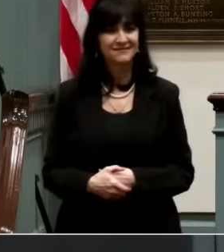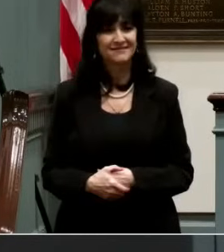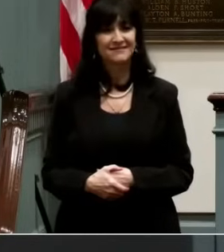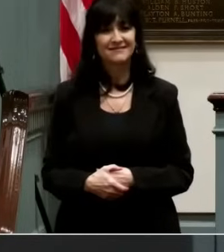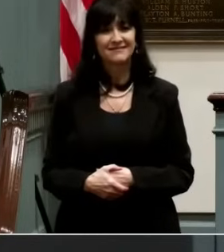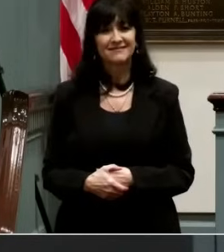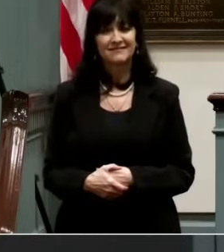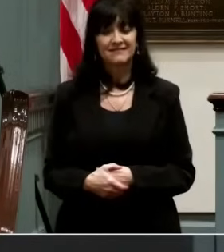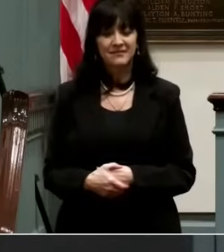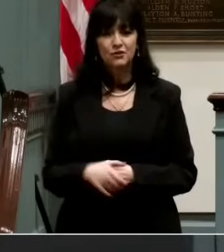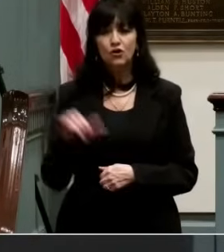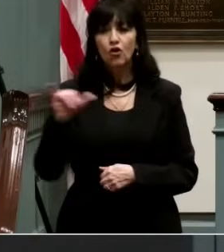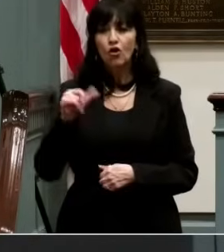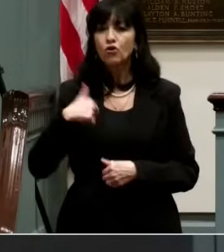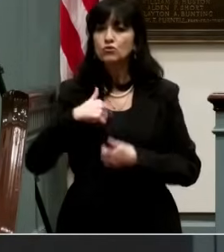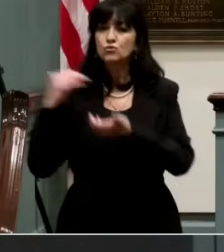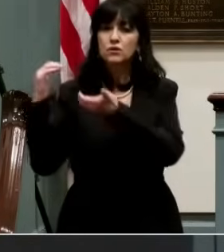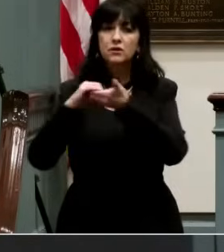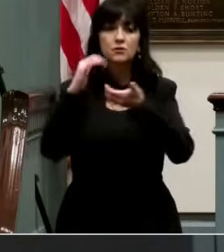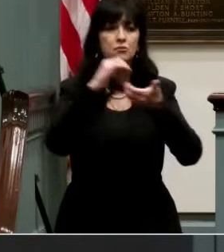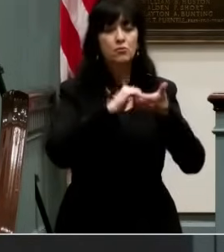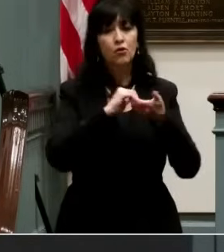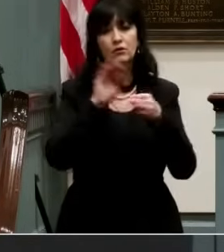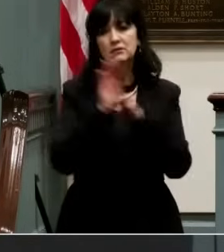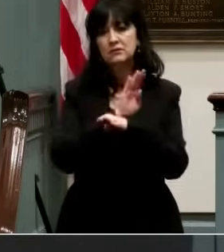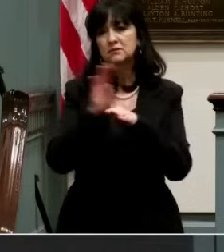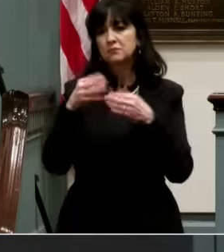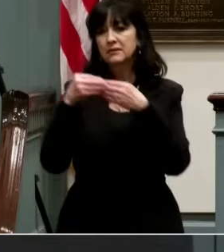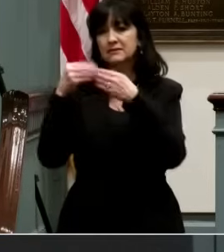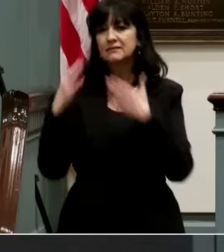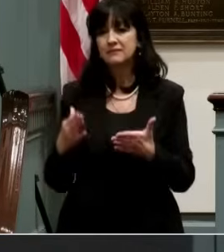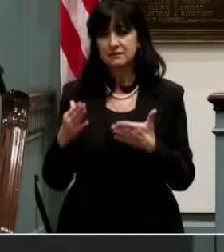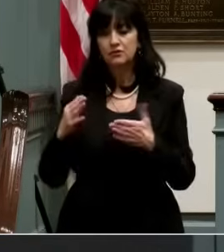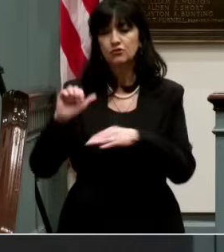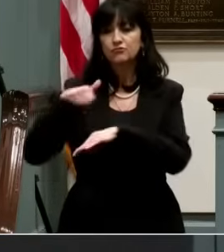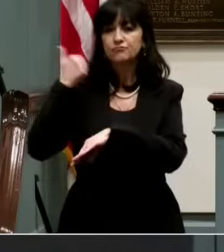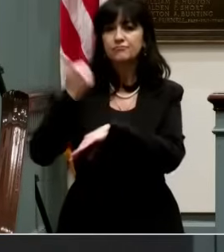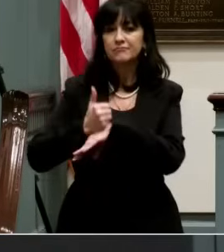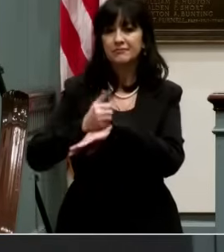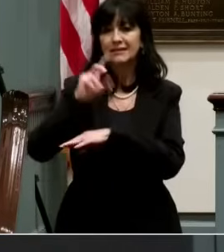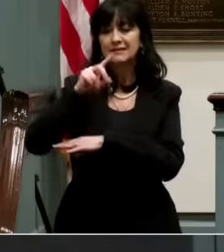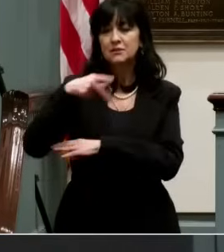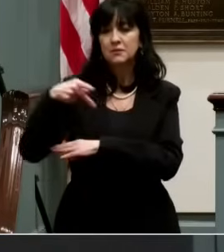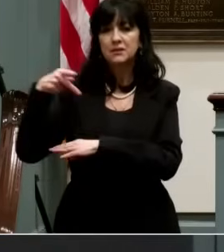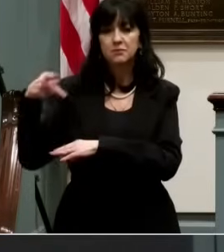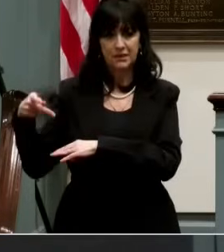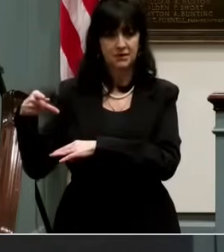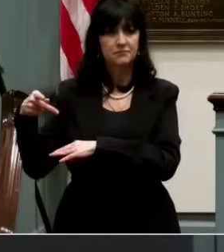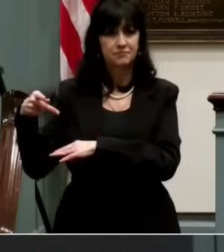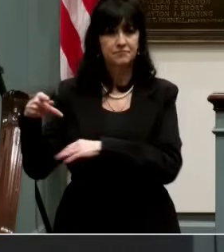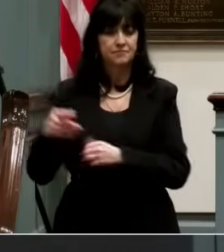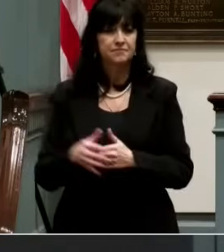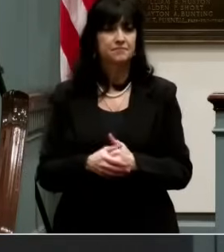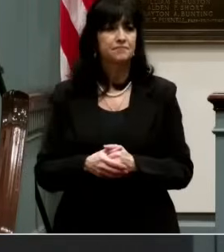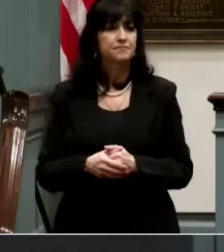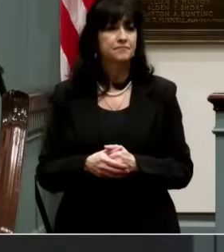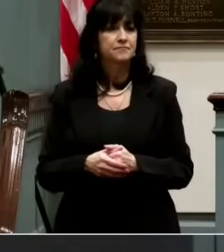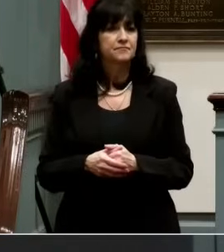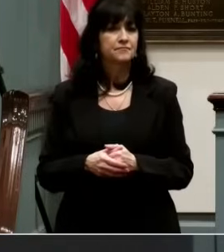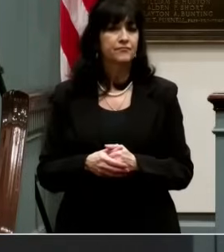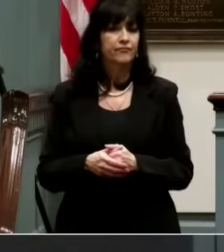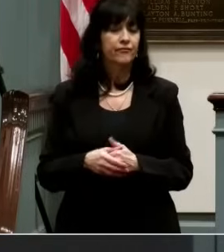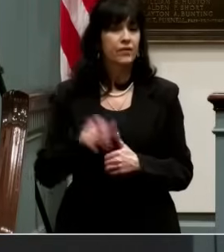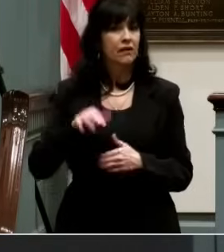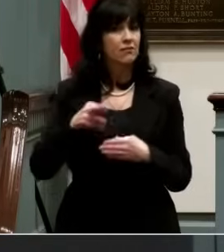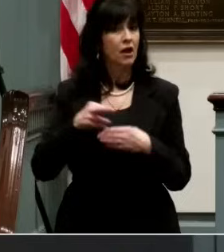We also partnered with business leaders in our state to create the Delaware Prosperity Partnership, what we call the DPP.